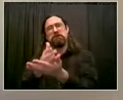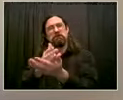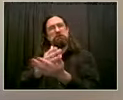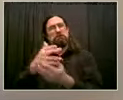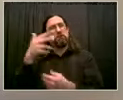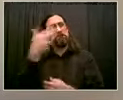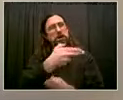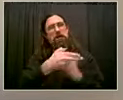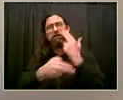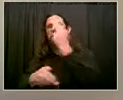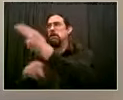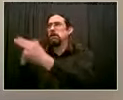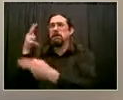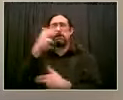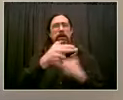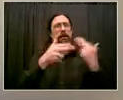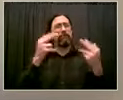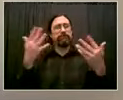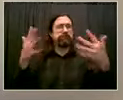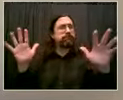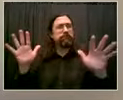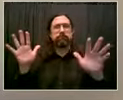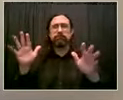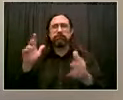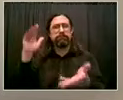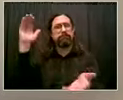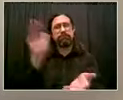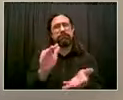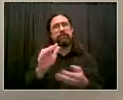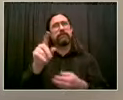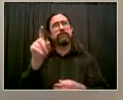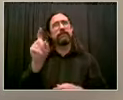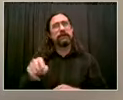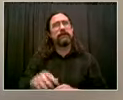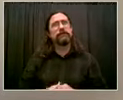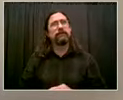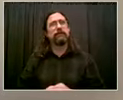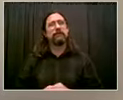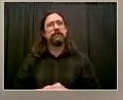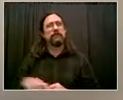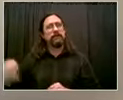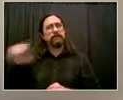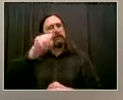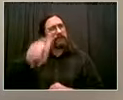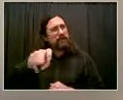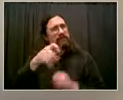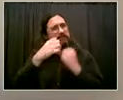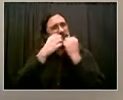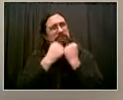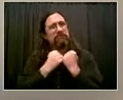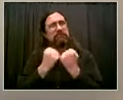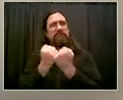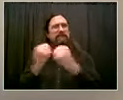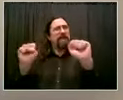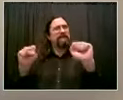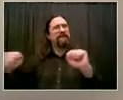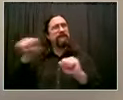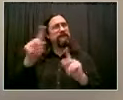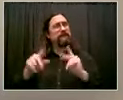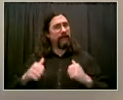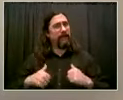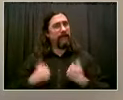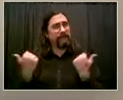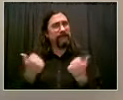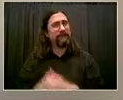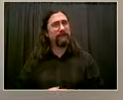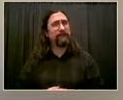everyone worries about. And we want to live in a safe city and we love New York City and want to keep it safe. As you say, I chair the Subcommittee on